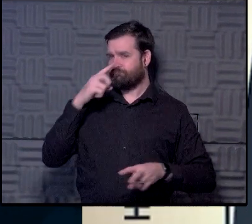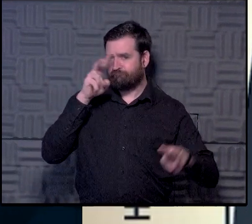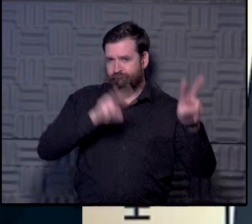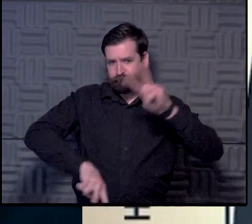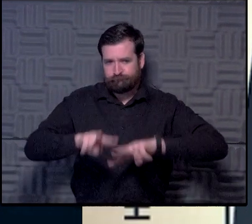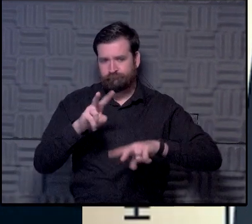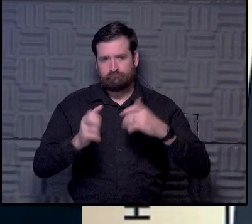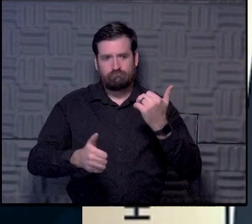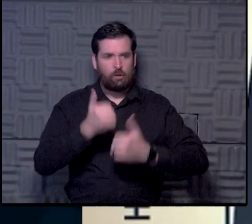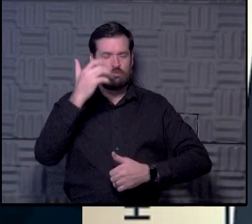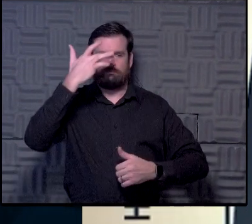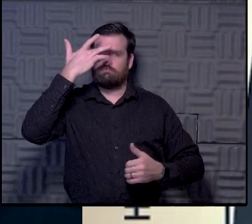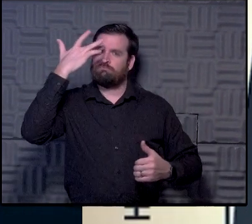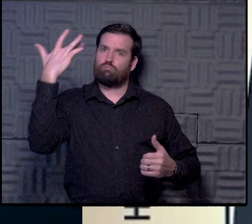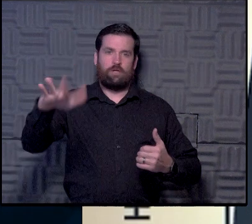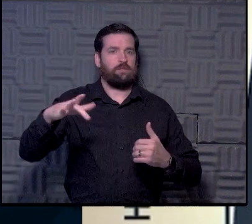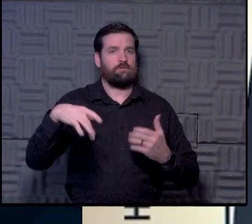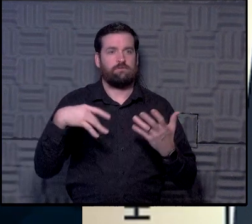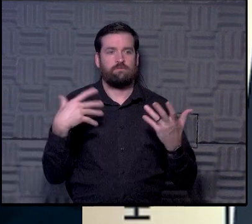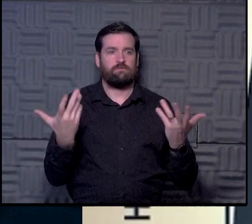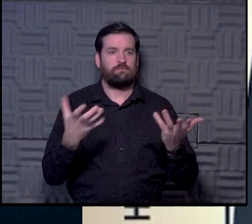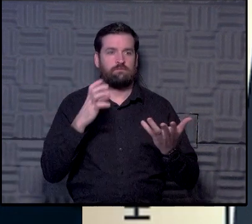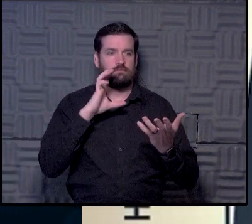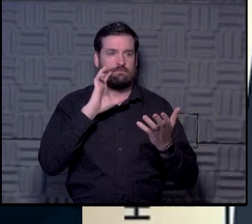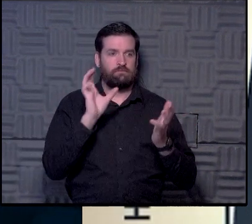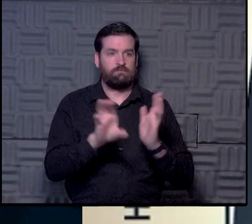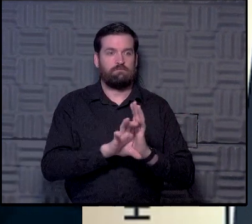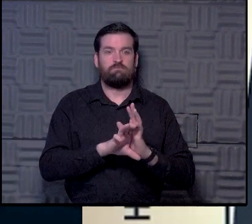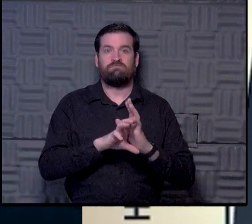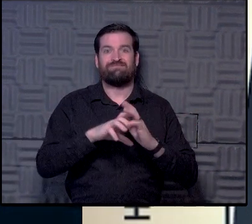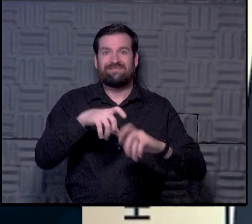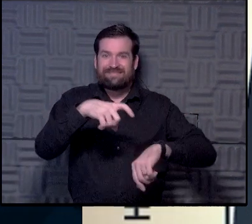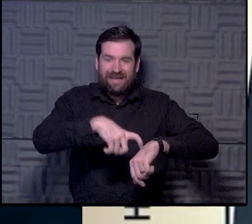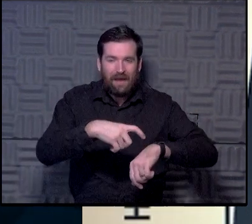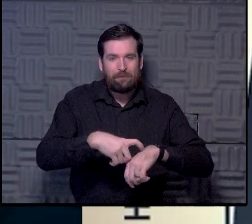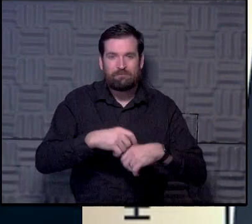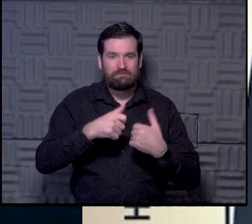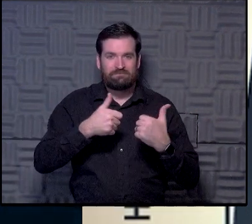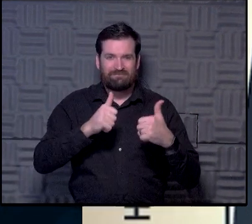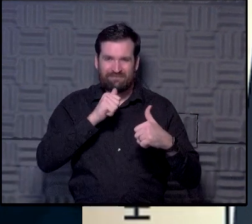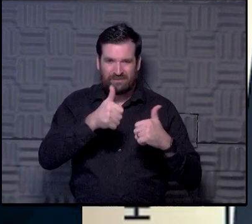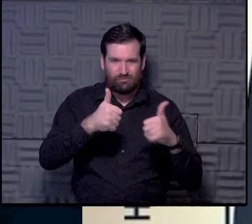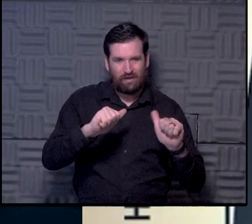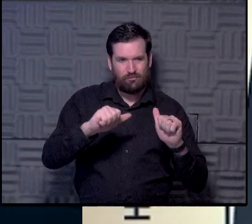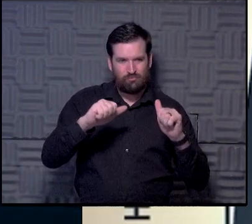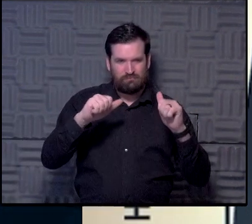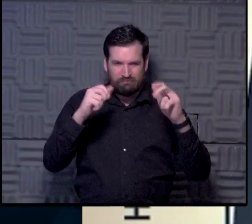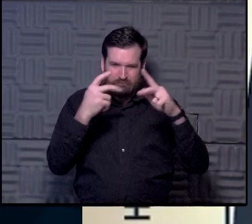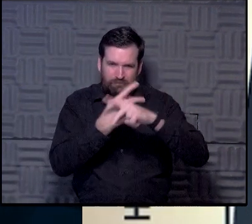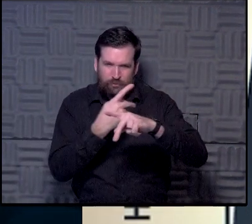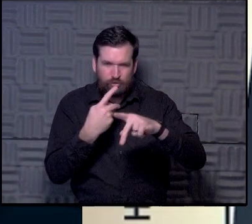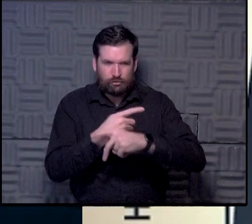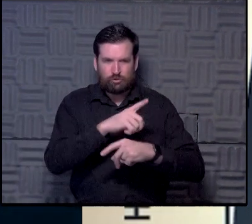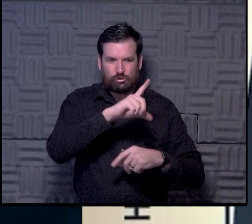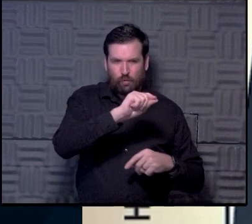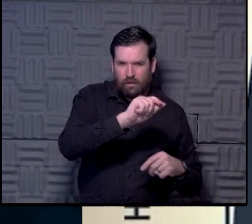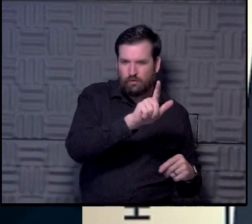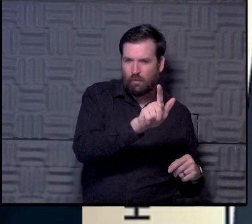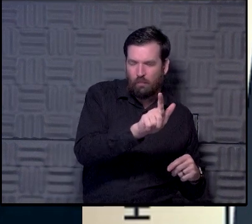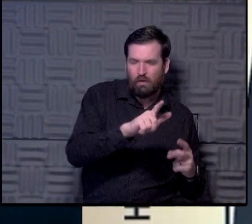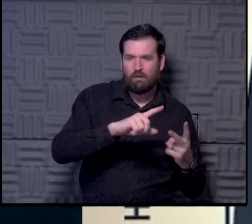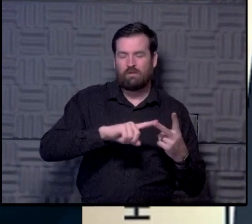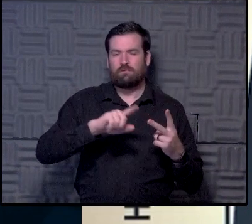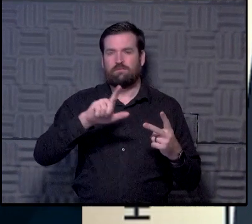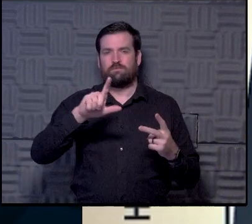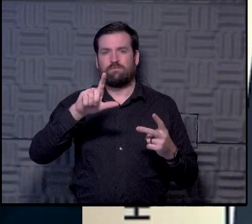at this, probably the most brilliant thing about this graph is the person just put time and didn't actually try and measure like 2021, 2022. Yeah, because